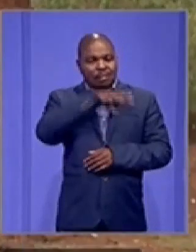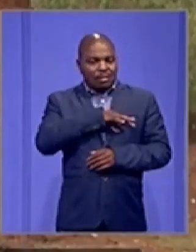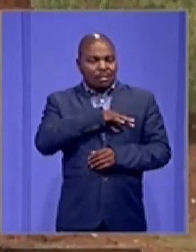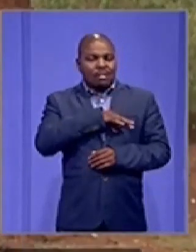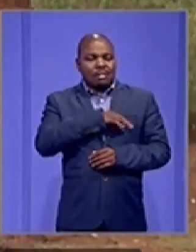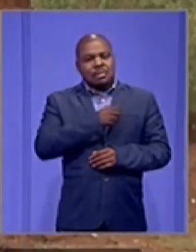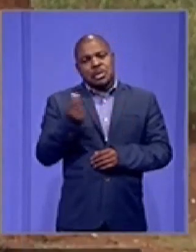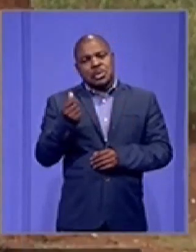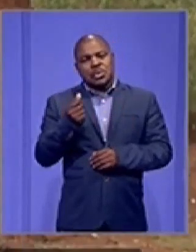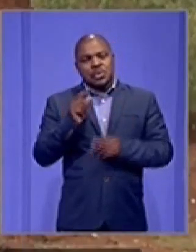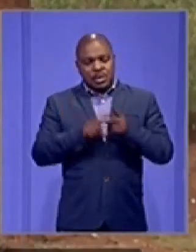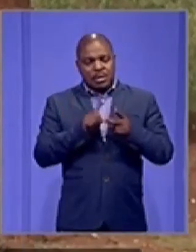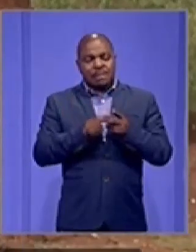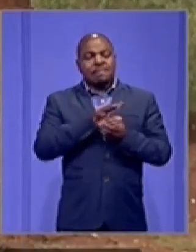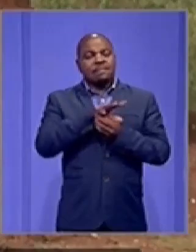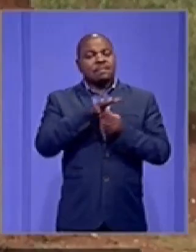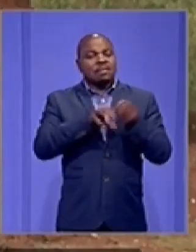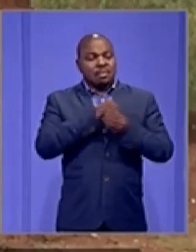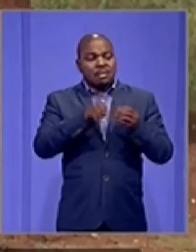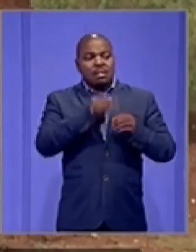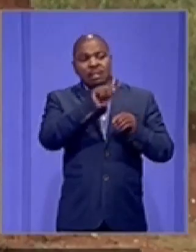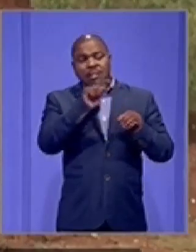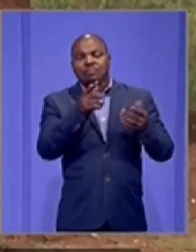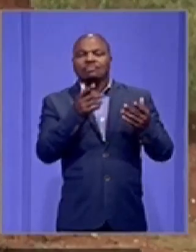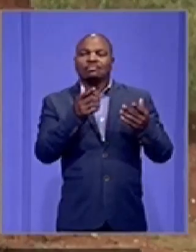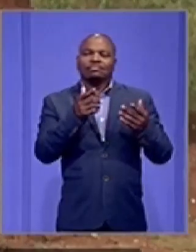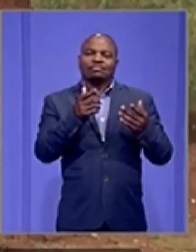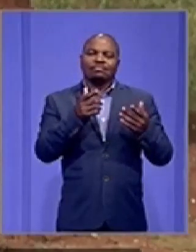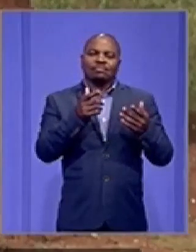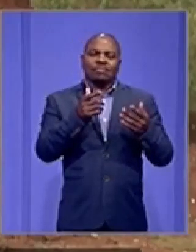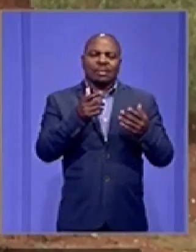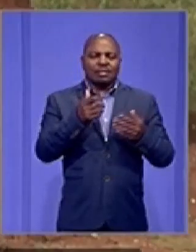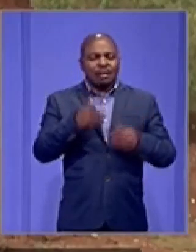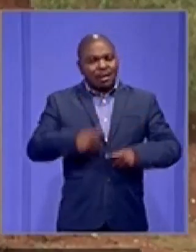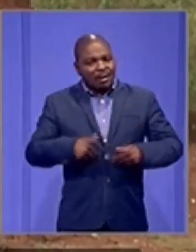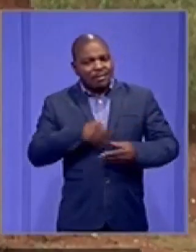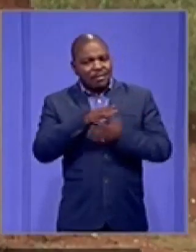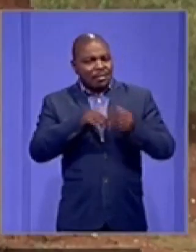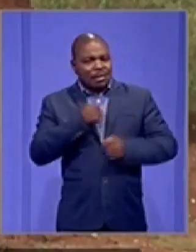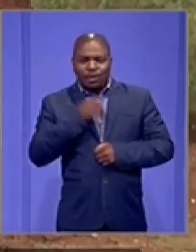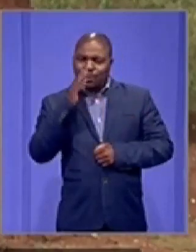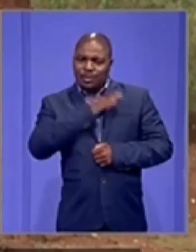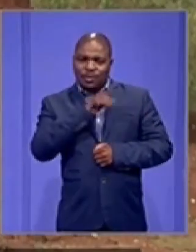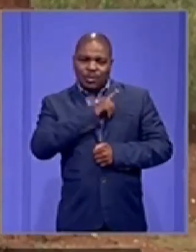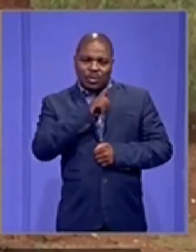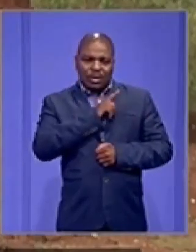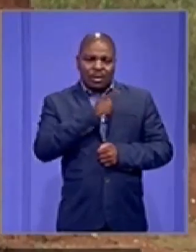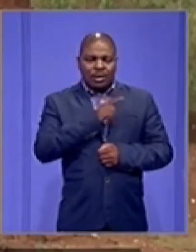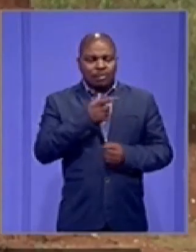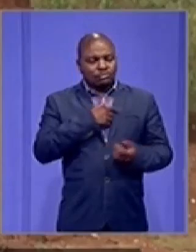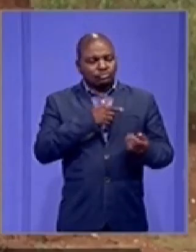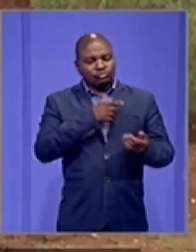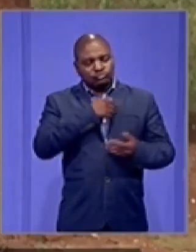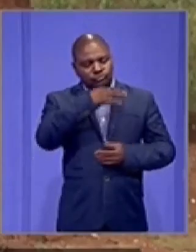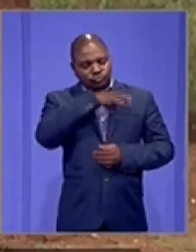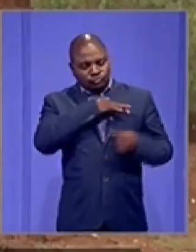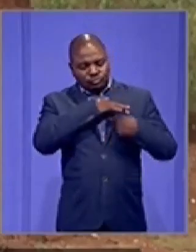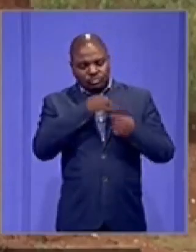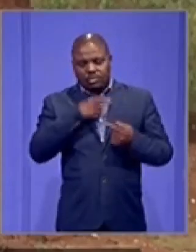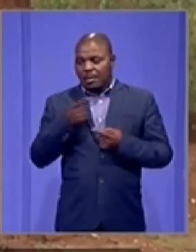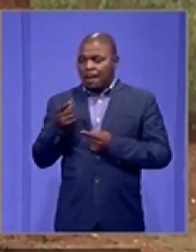because even the family won't even feel hungry. And we have got a lot to